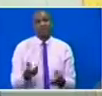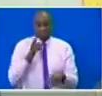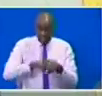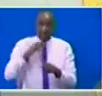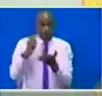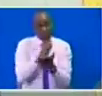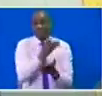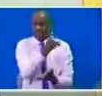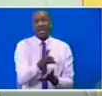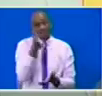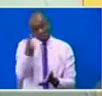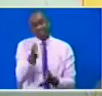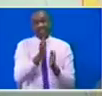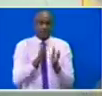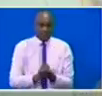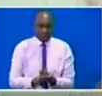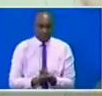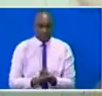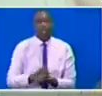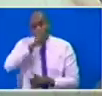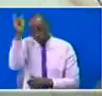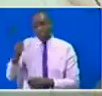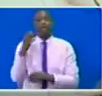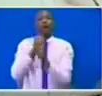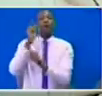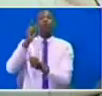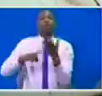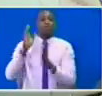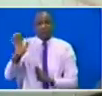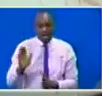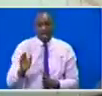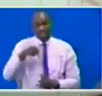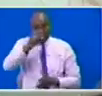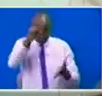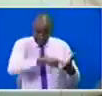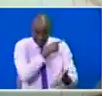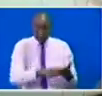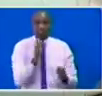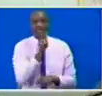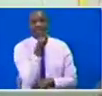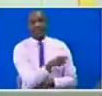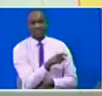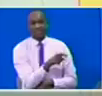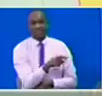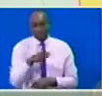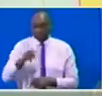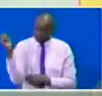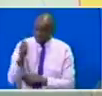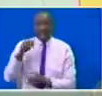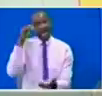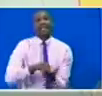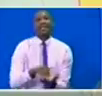the office. All that the Jubilee did was to cancel the tender, re-tender it